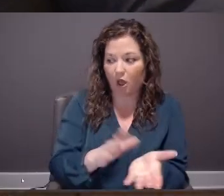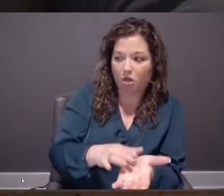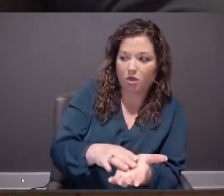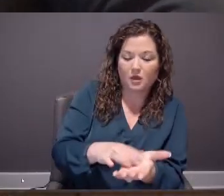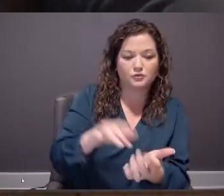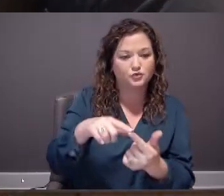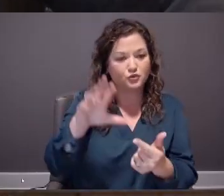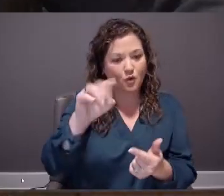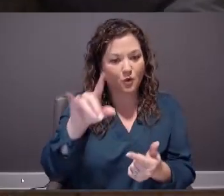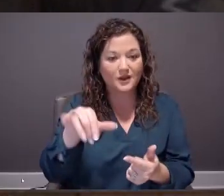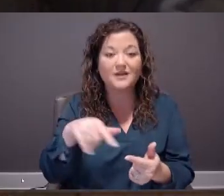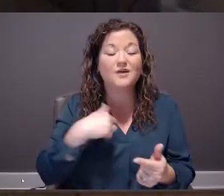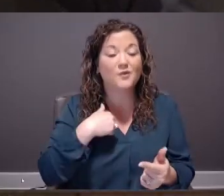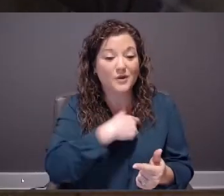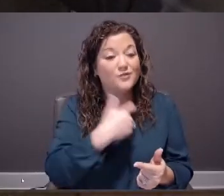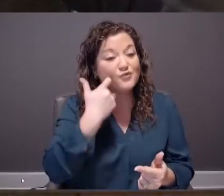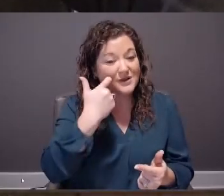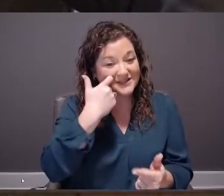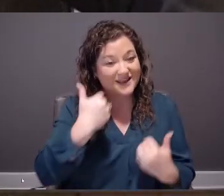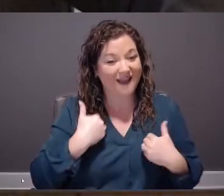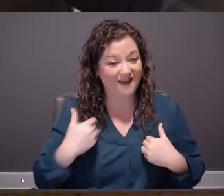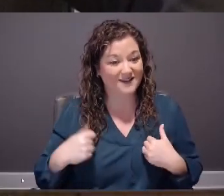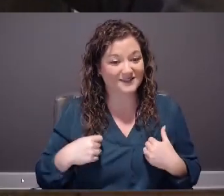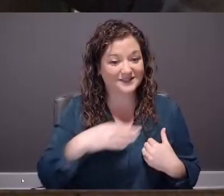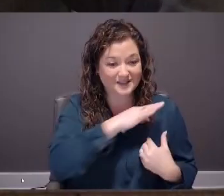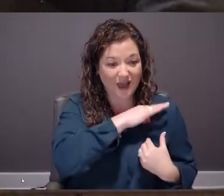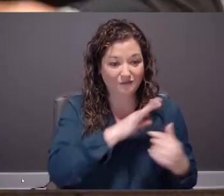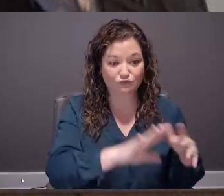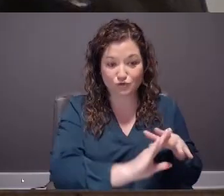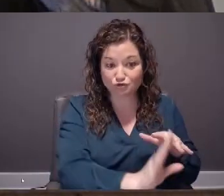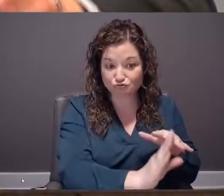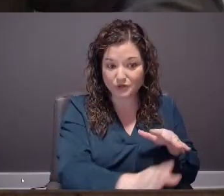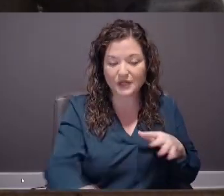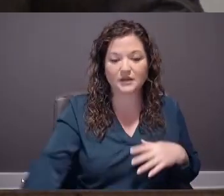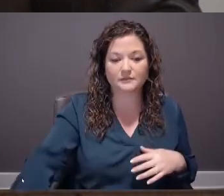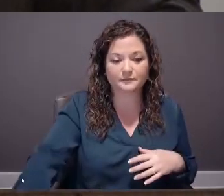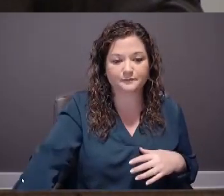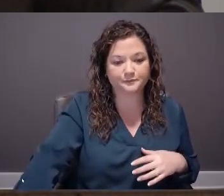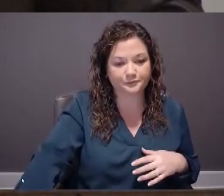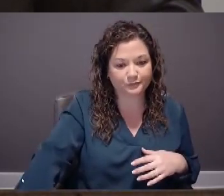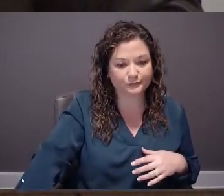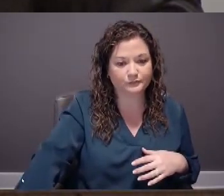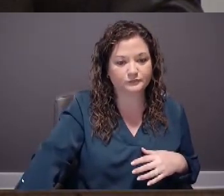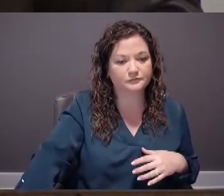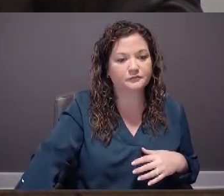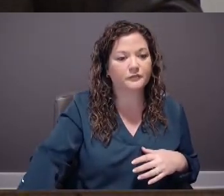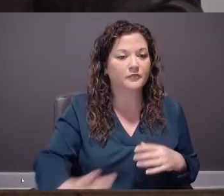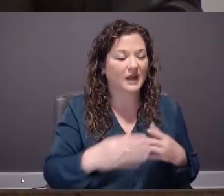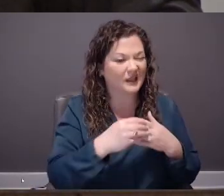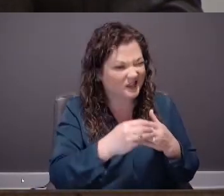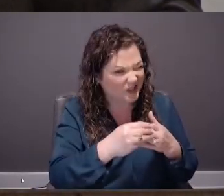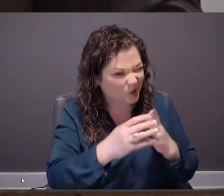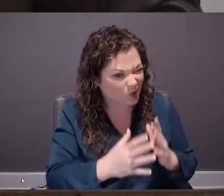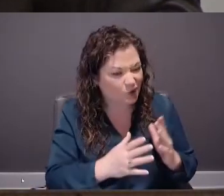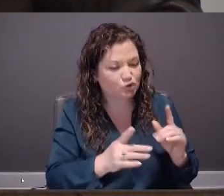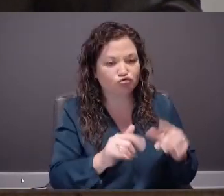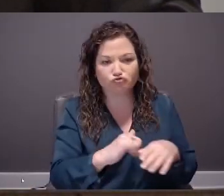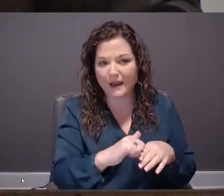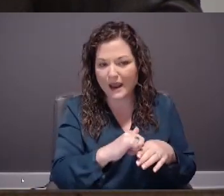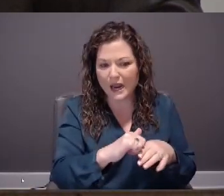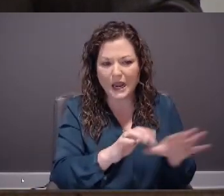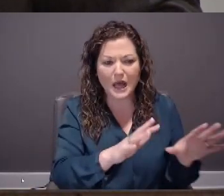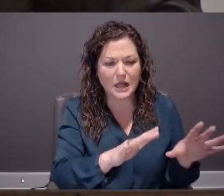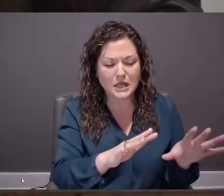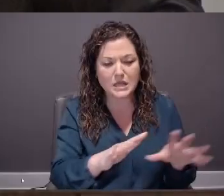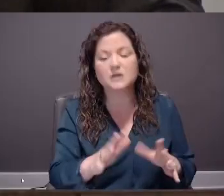recent staff retreat and leadership training, and there's some things that I